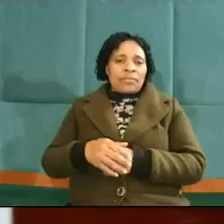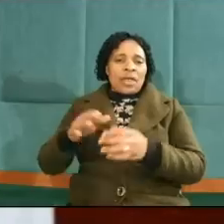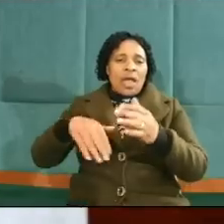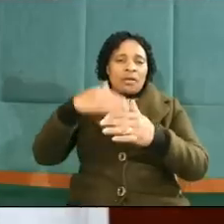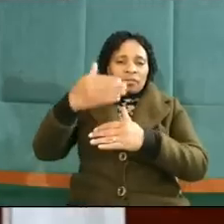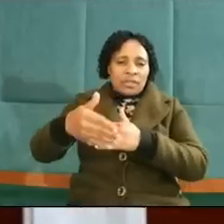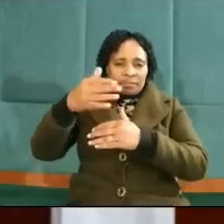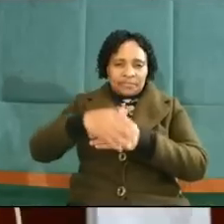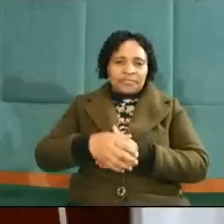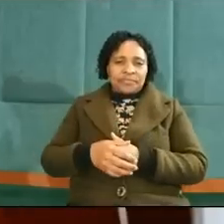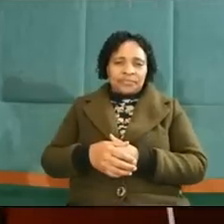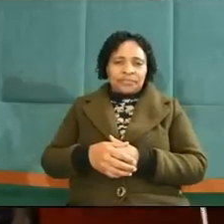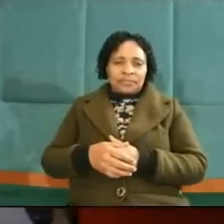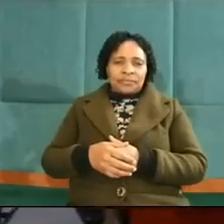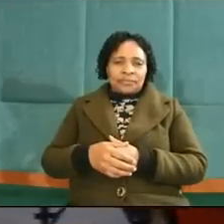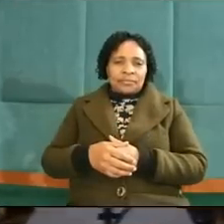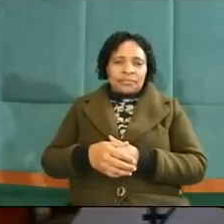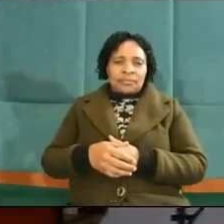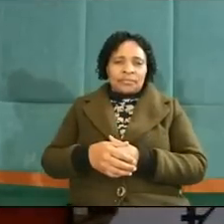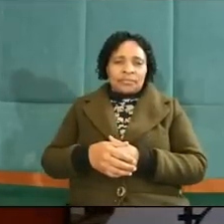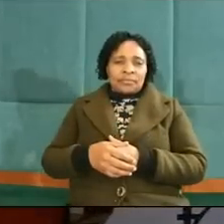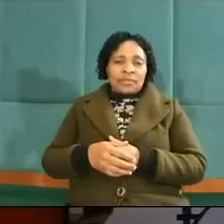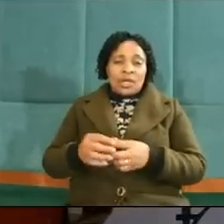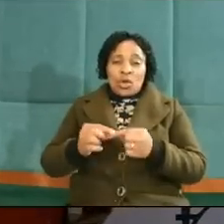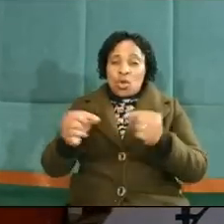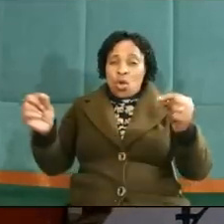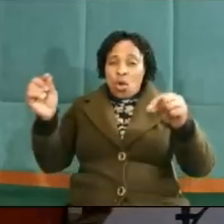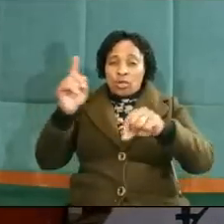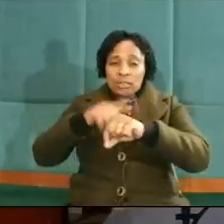after a period of wild living,